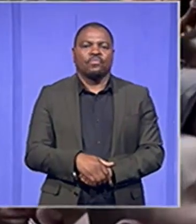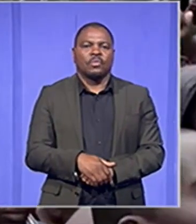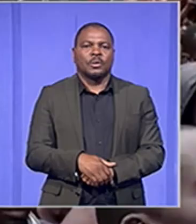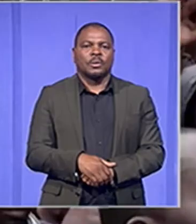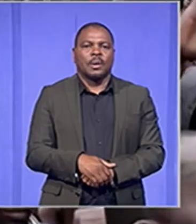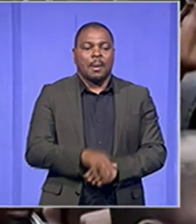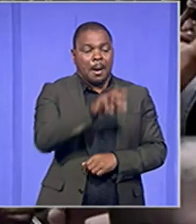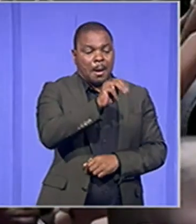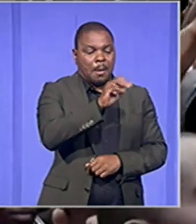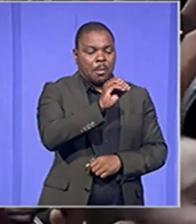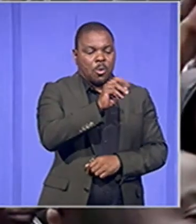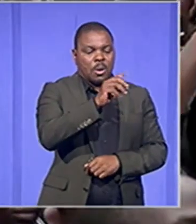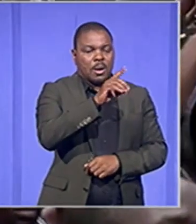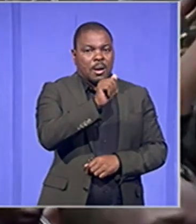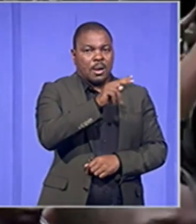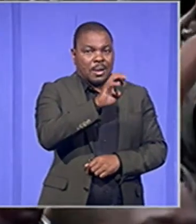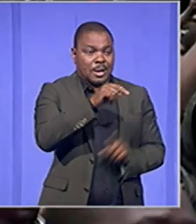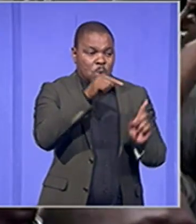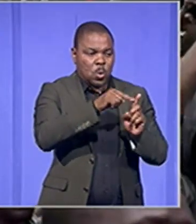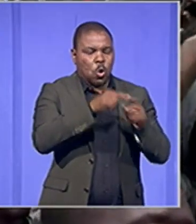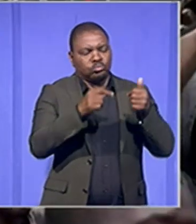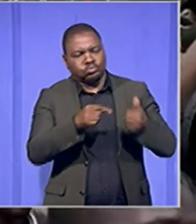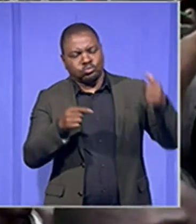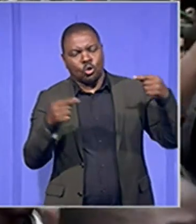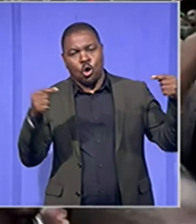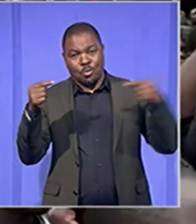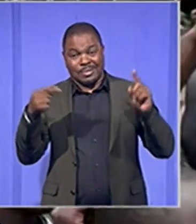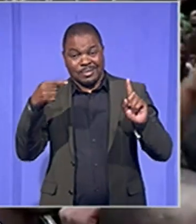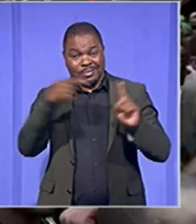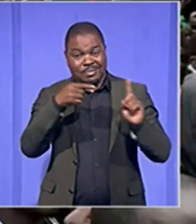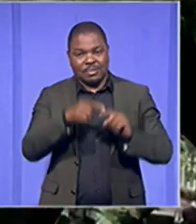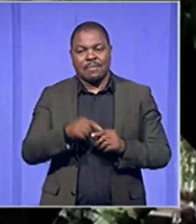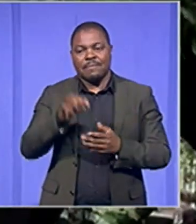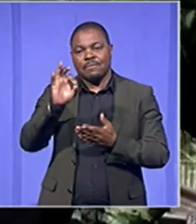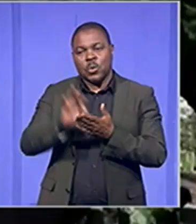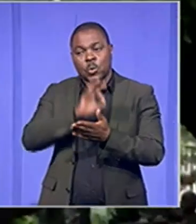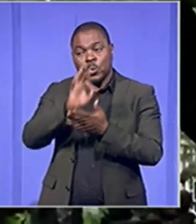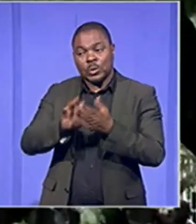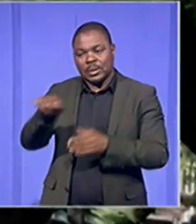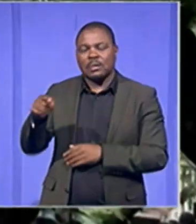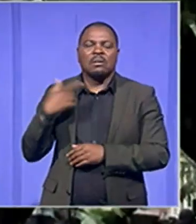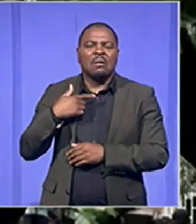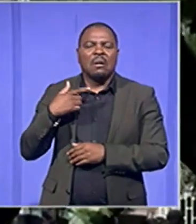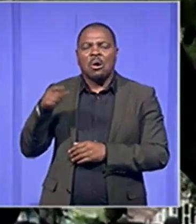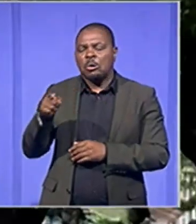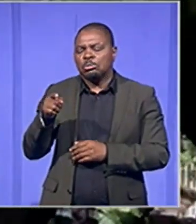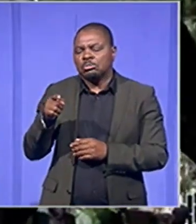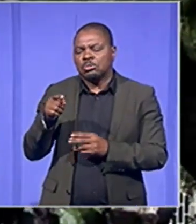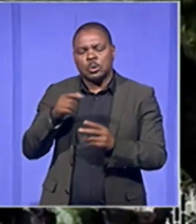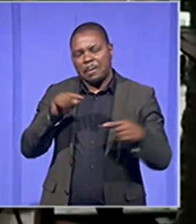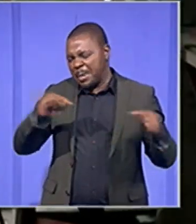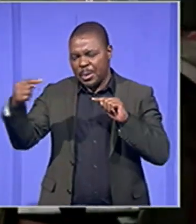Valentia Mondlane eo e le mohanyetsi ka sehlohong wa sephetho sa dikgetho sa Mphalane e ne se karolo ya dipuisano